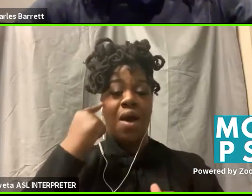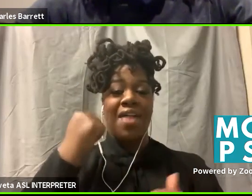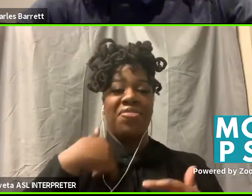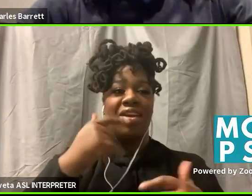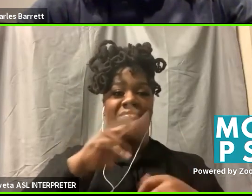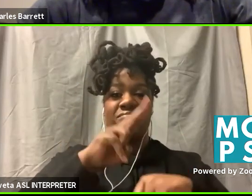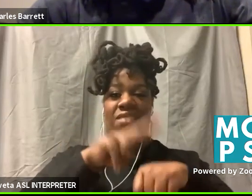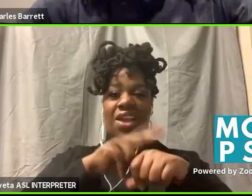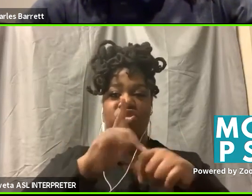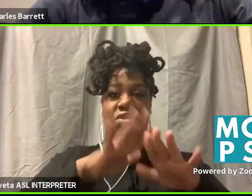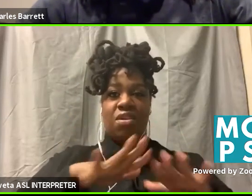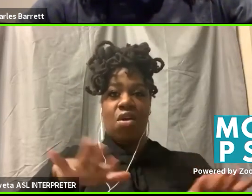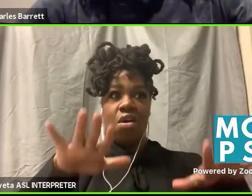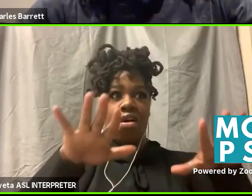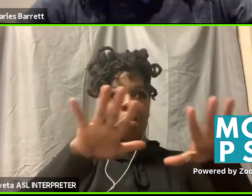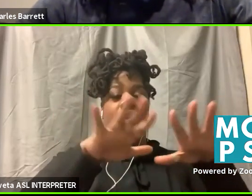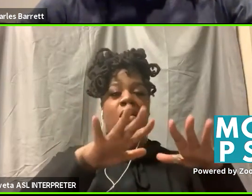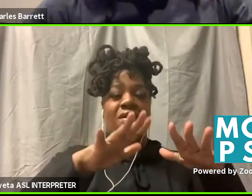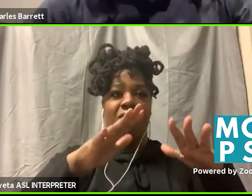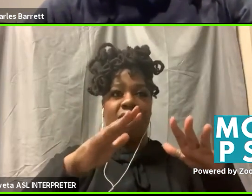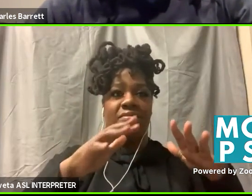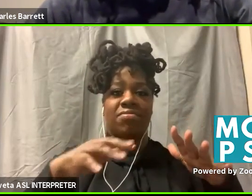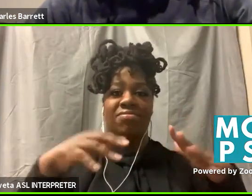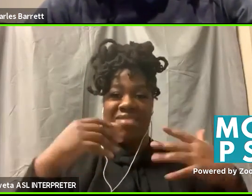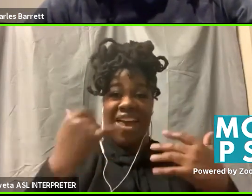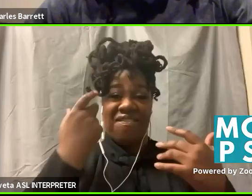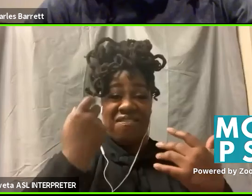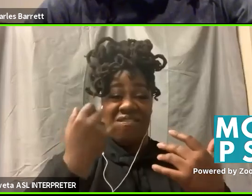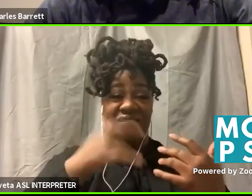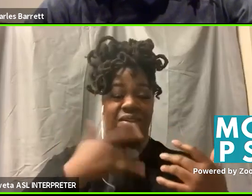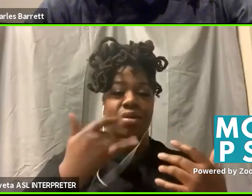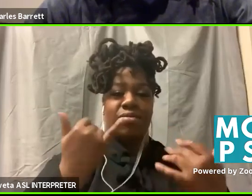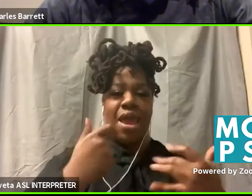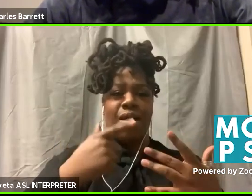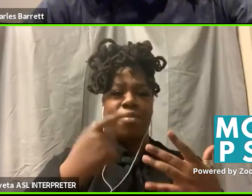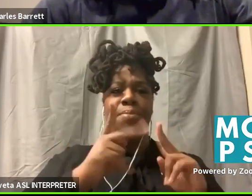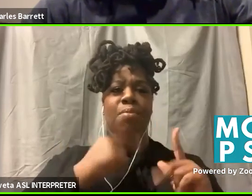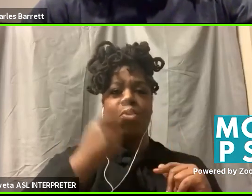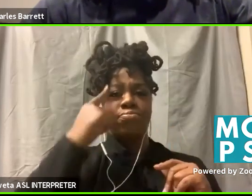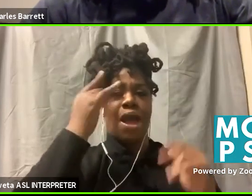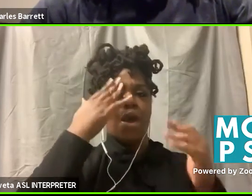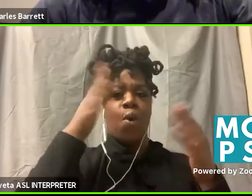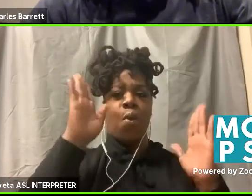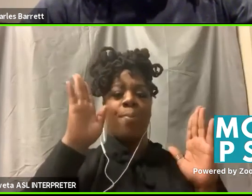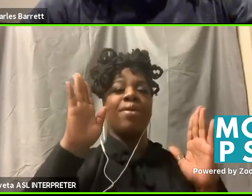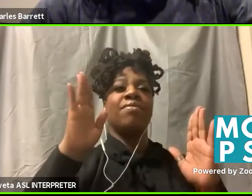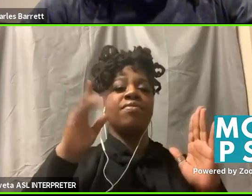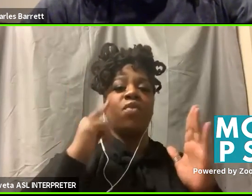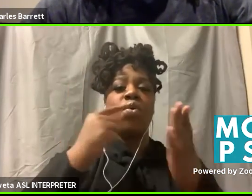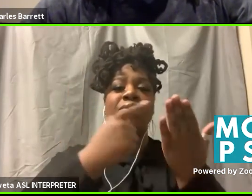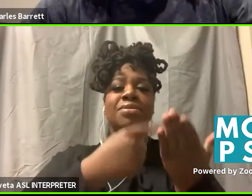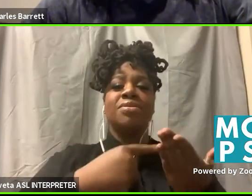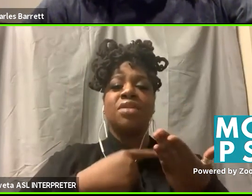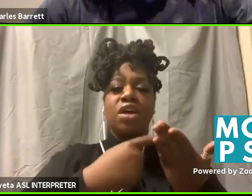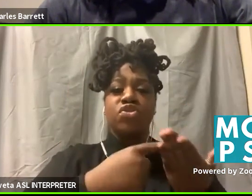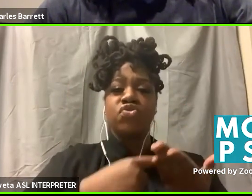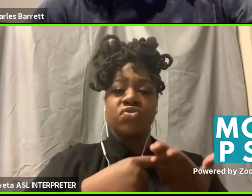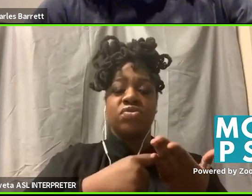going on, I do think there's more openness to having these types of dialogue, this type of